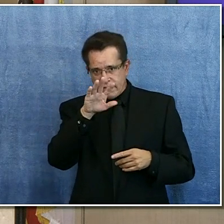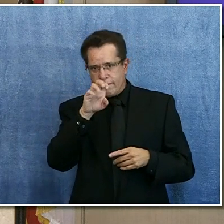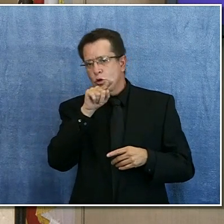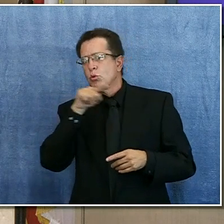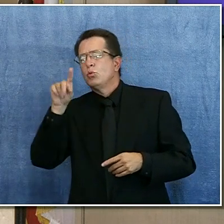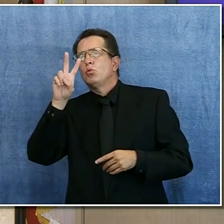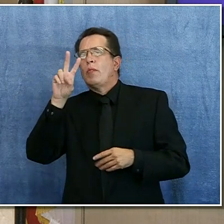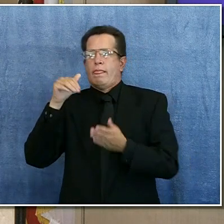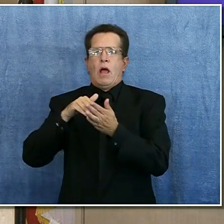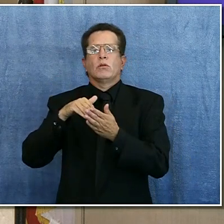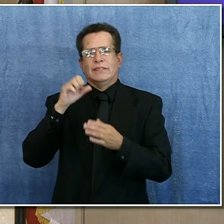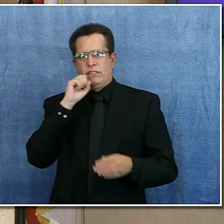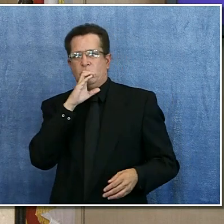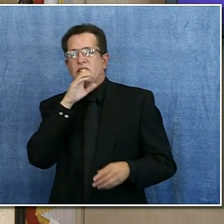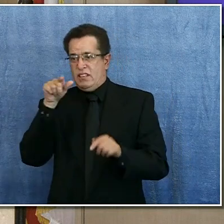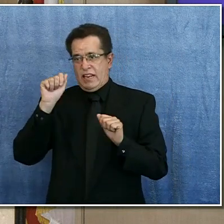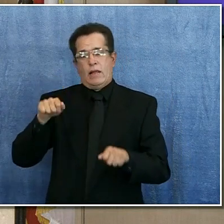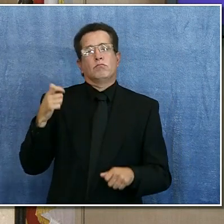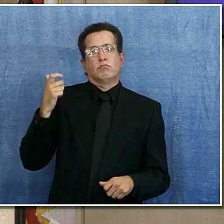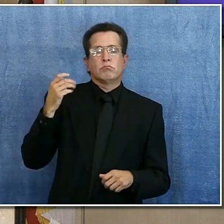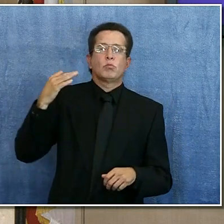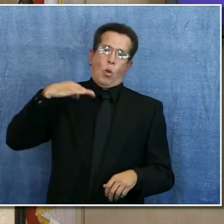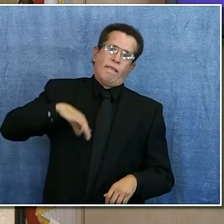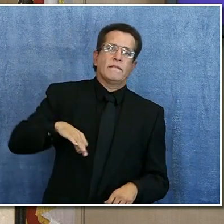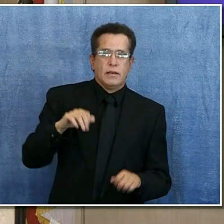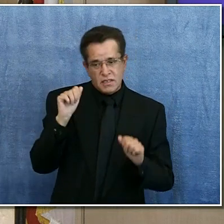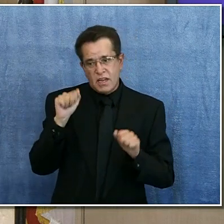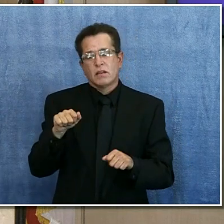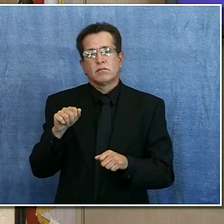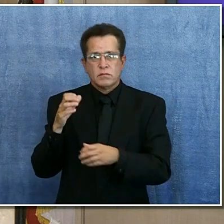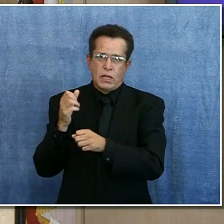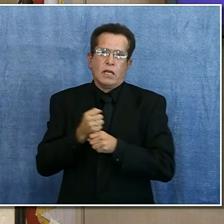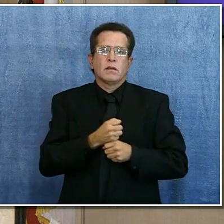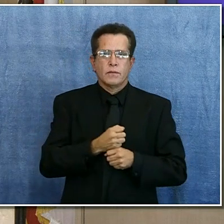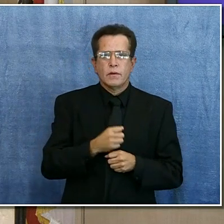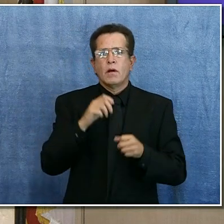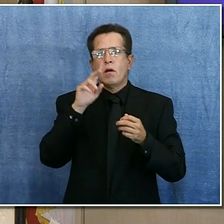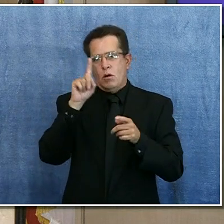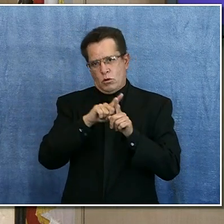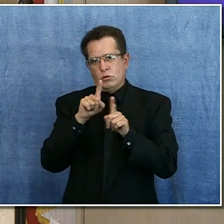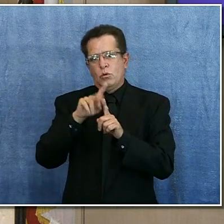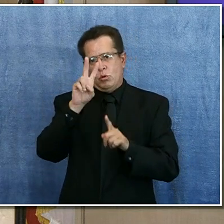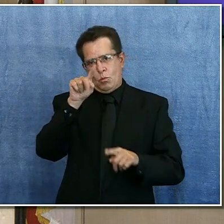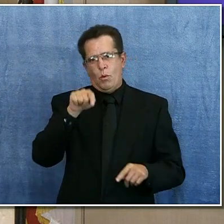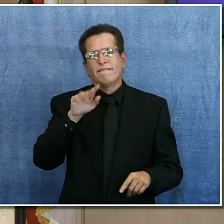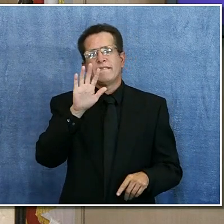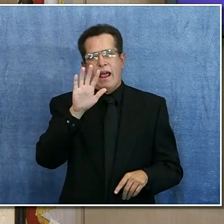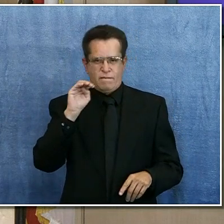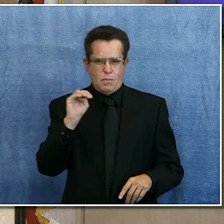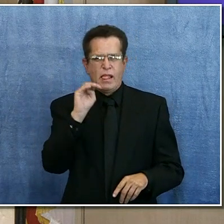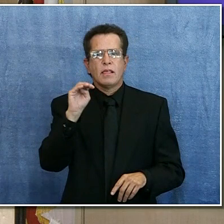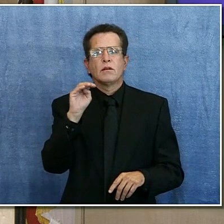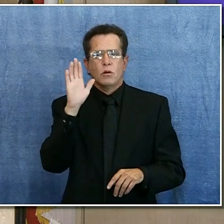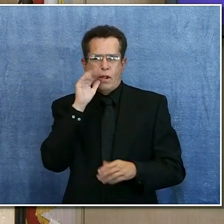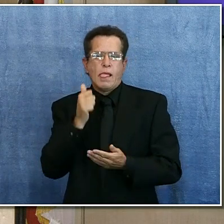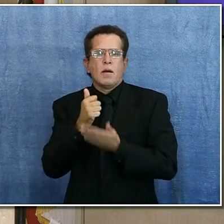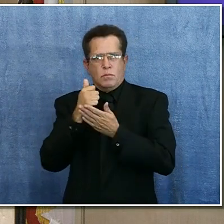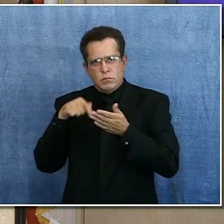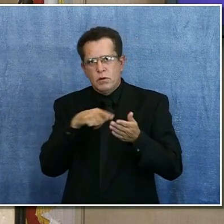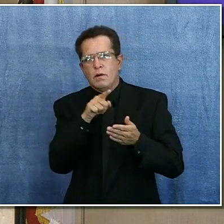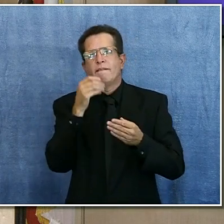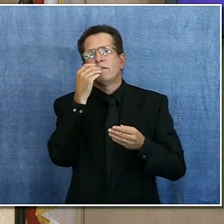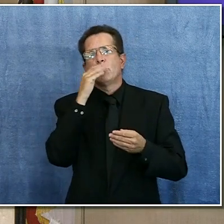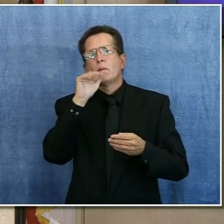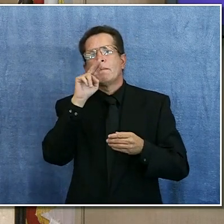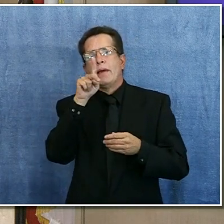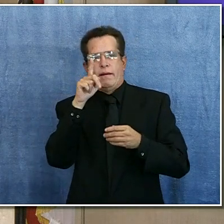qualify. We're allocating another $3.5 million to support the San Diego Food Bank and Feeding San Diego through the end of the year